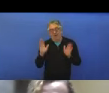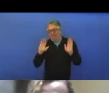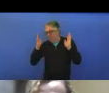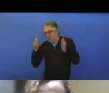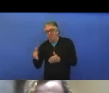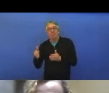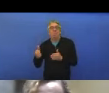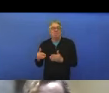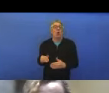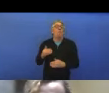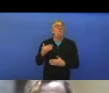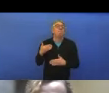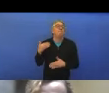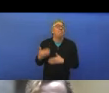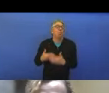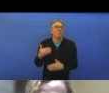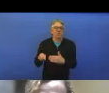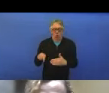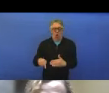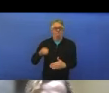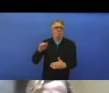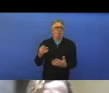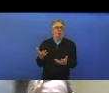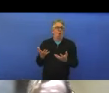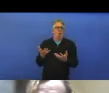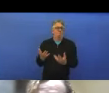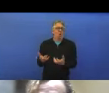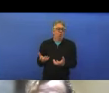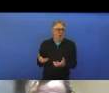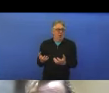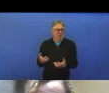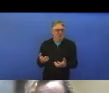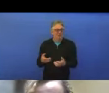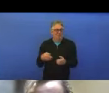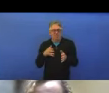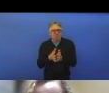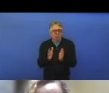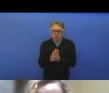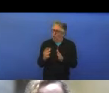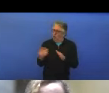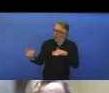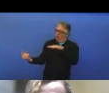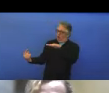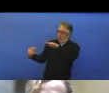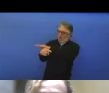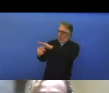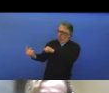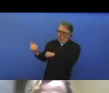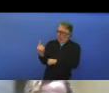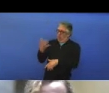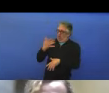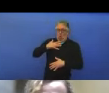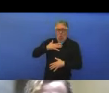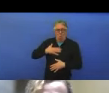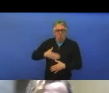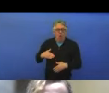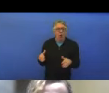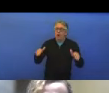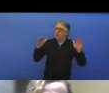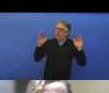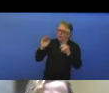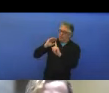be much more practical and concrete to see how do we get concretely when someone applies for asylum, how do we get